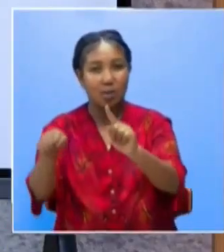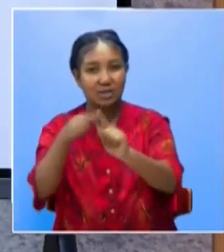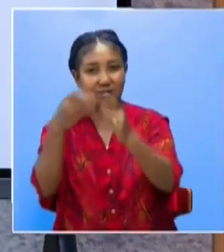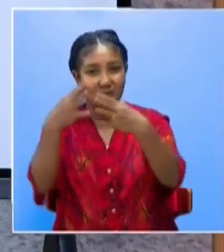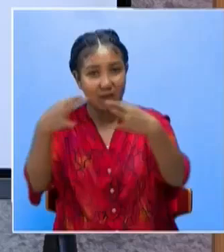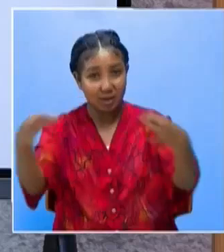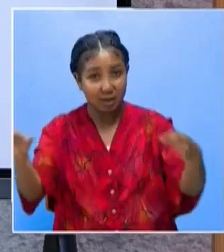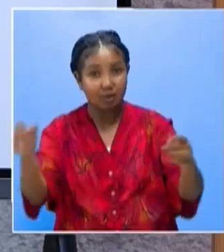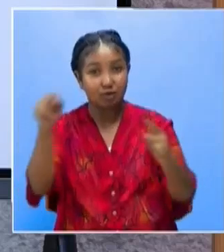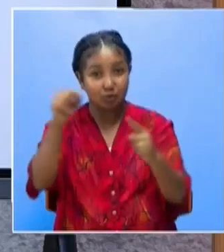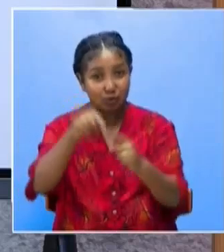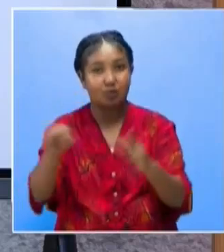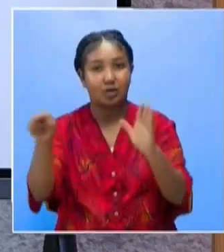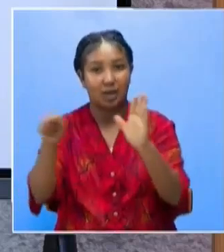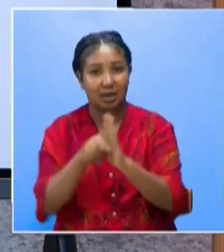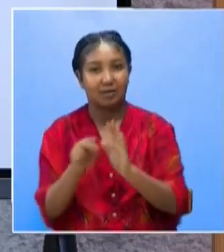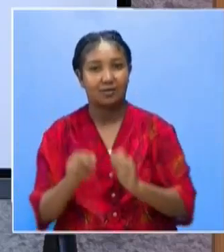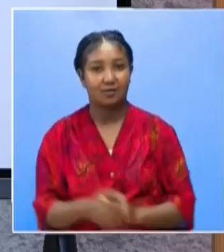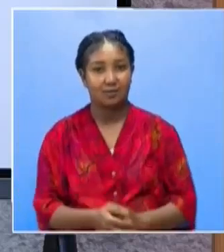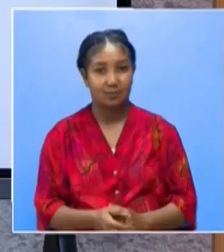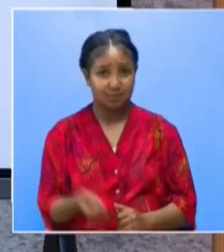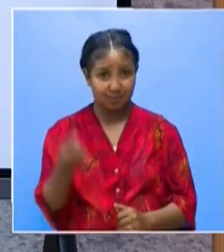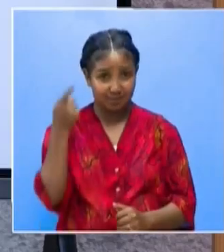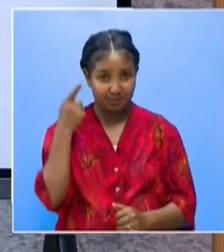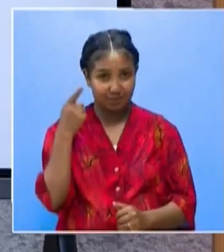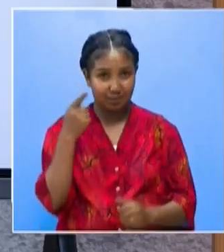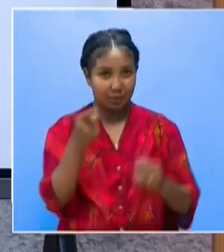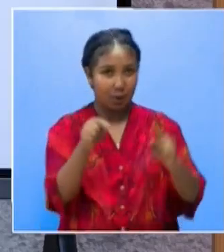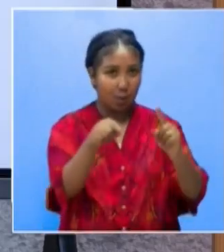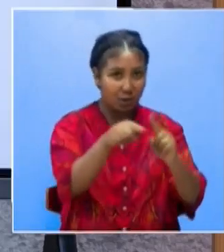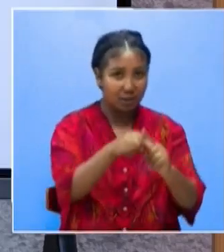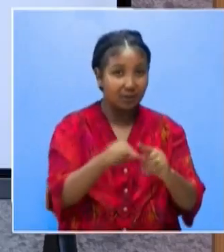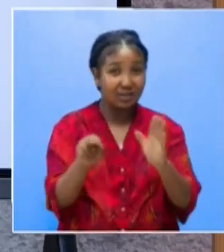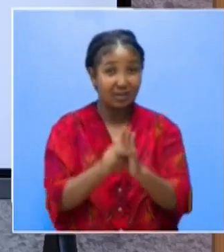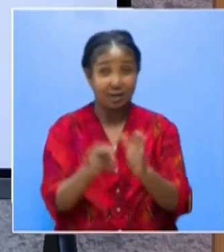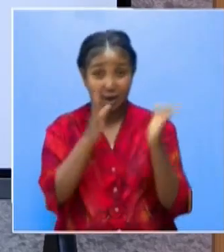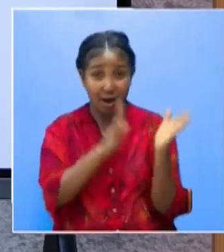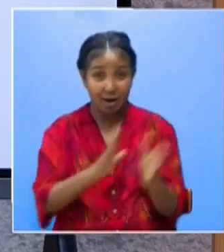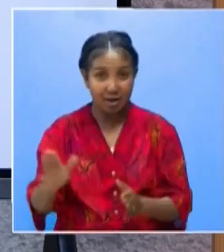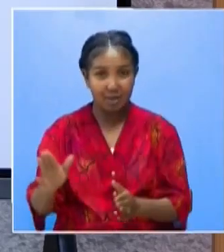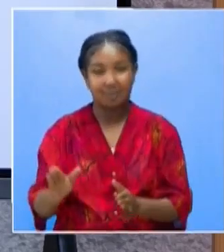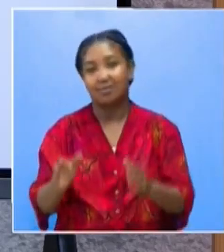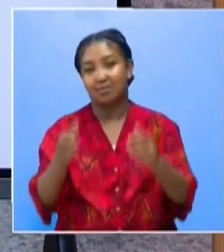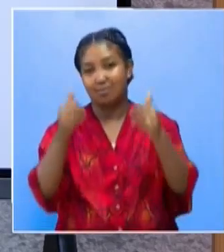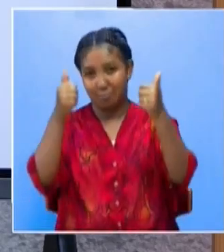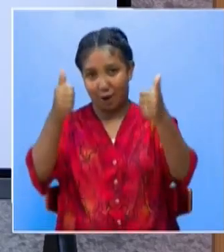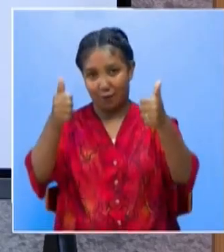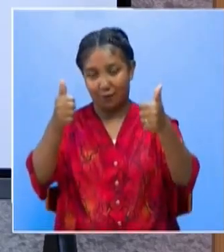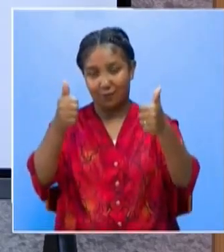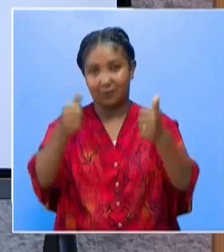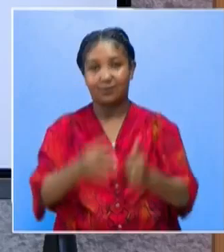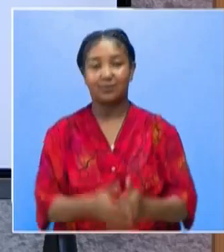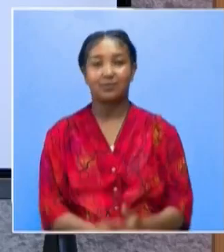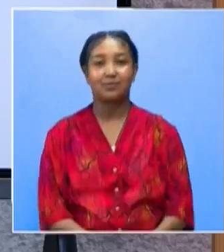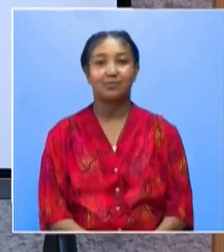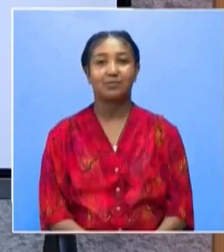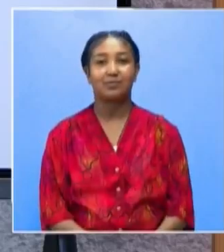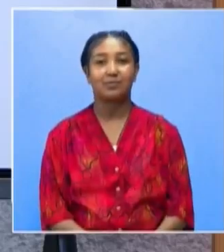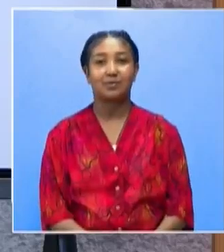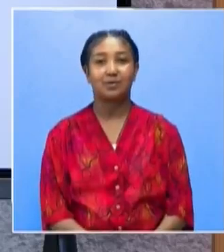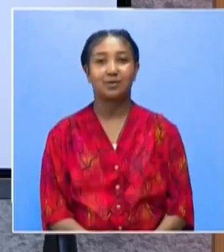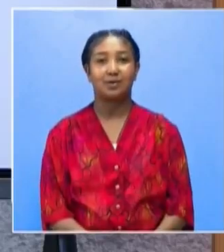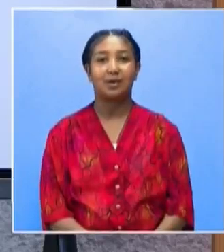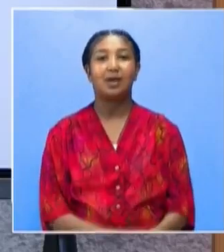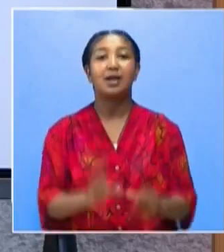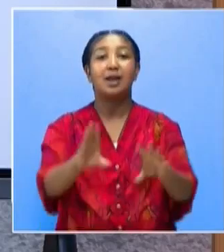sentence into negative sentence. Are you ready? Bravo. Okay. Now